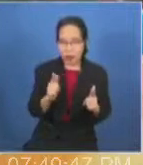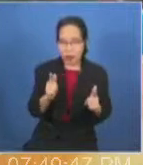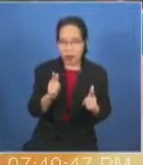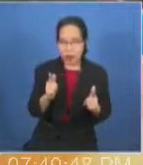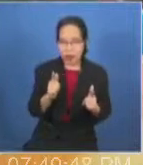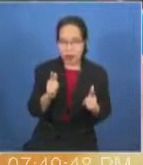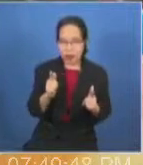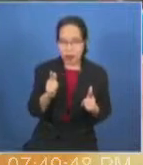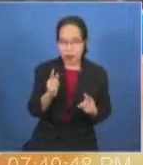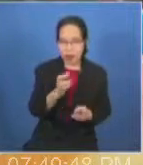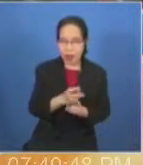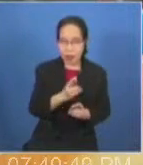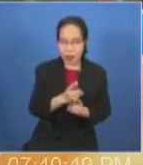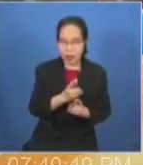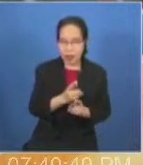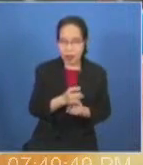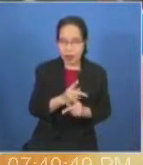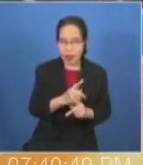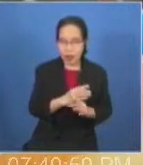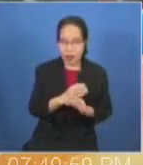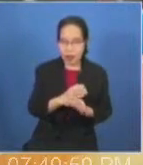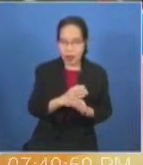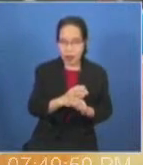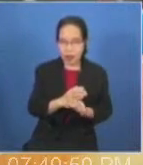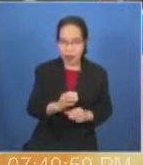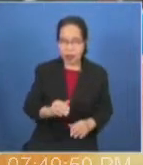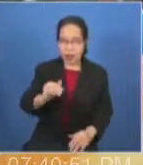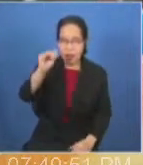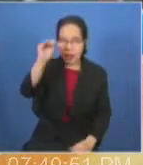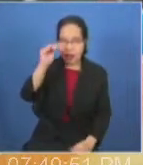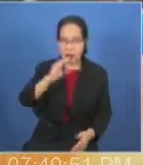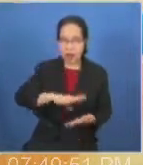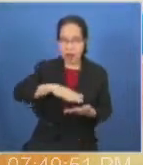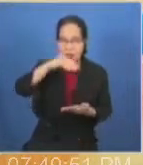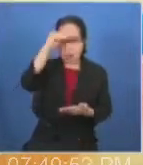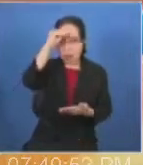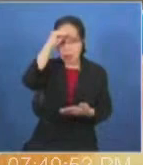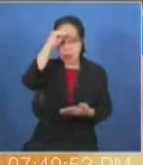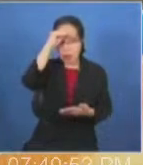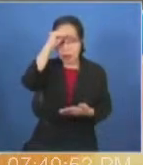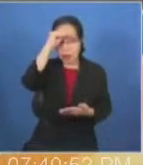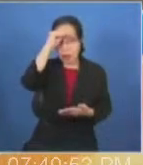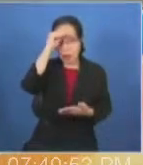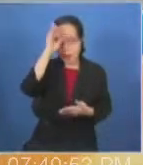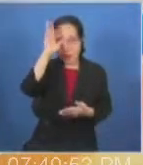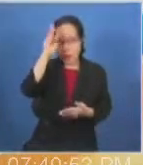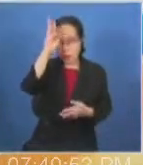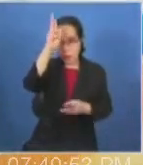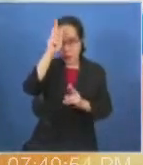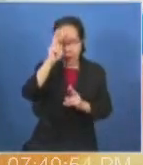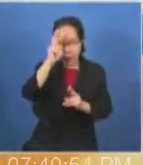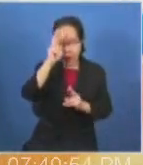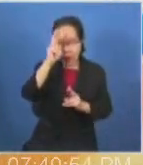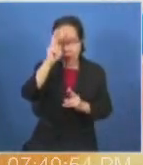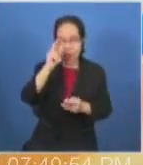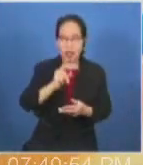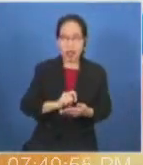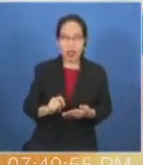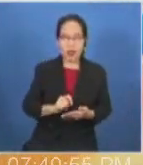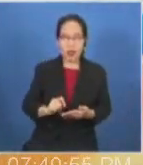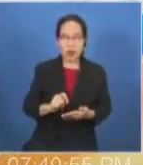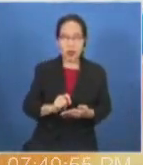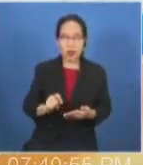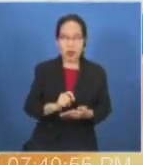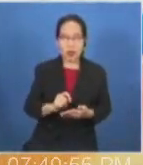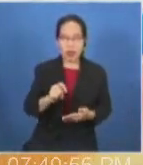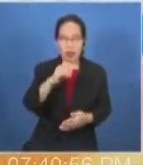then you can spank him. So that is the right way to raise children. He should learn respect.